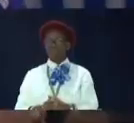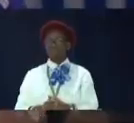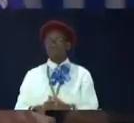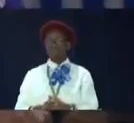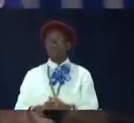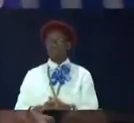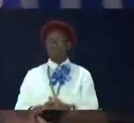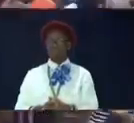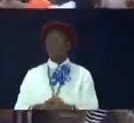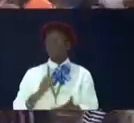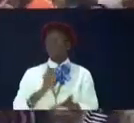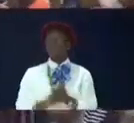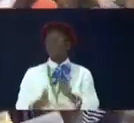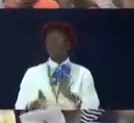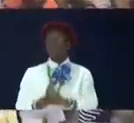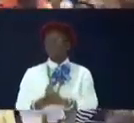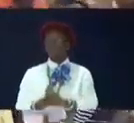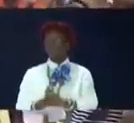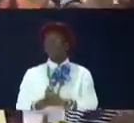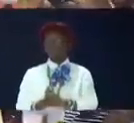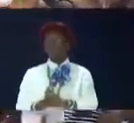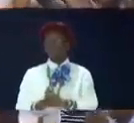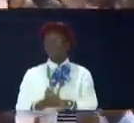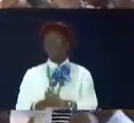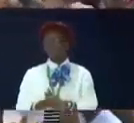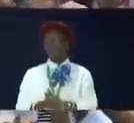Become a terror to the devil.